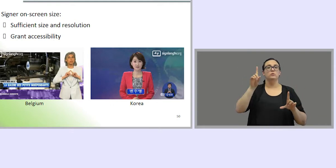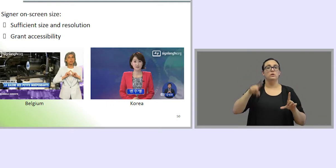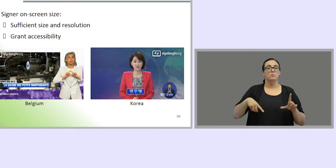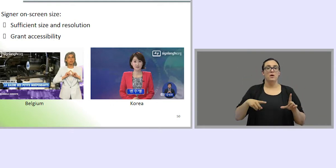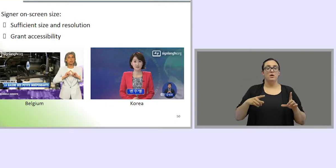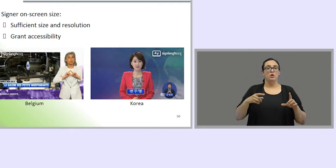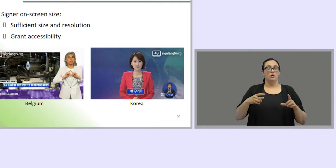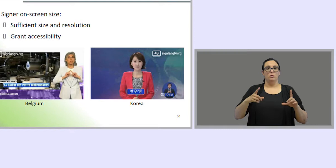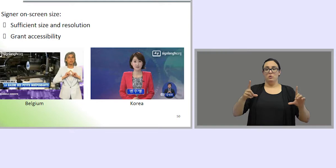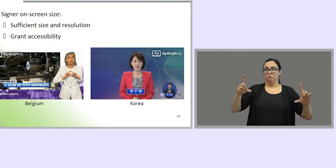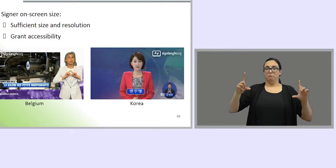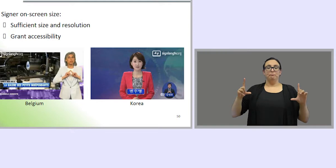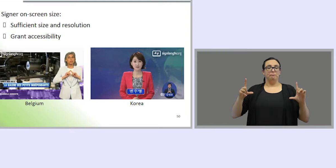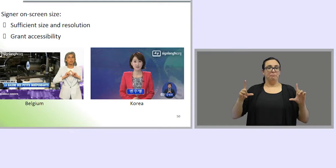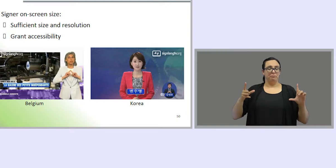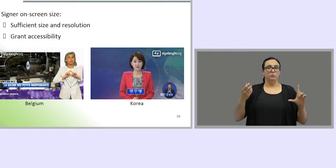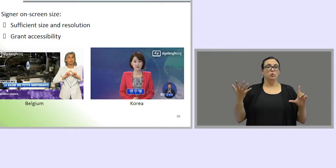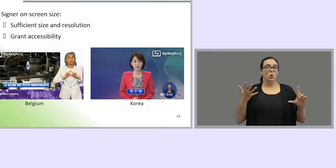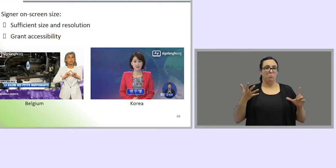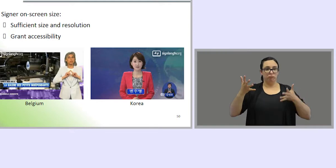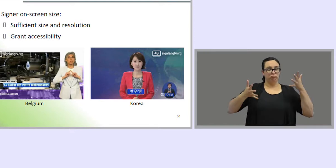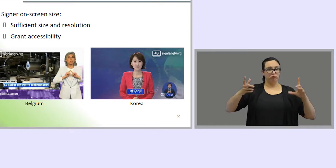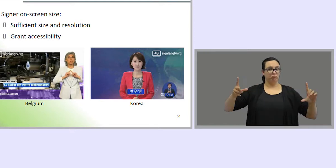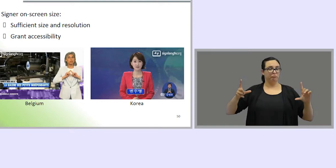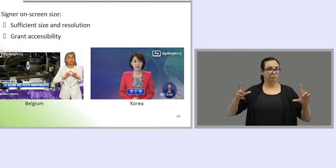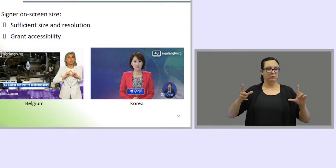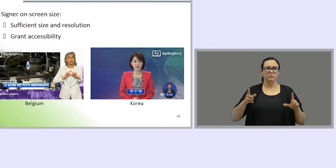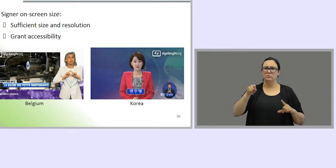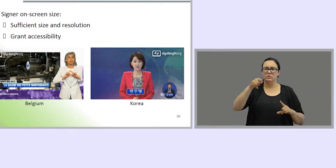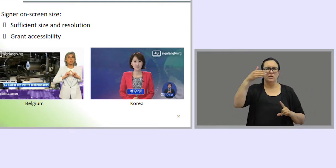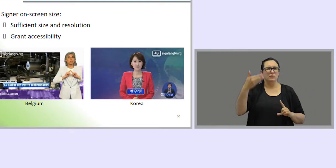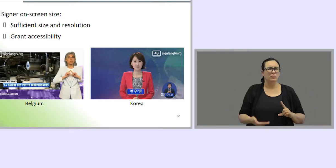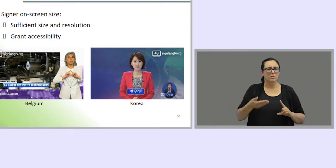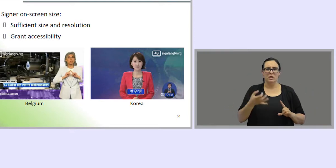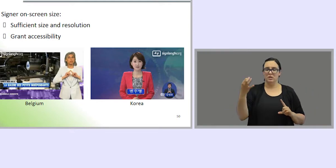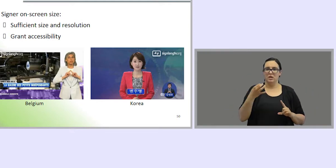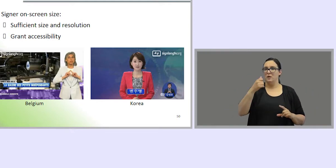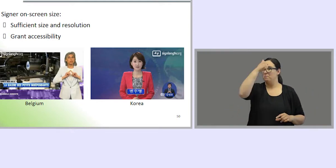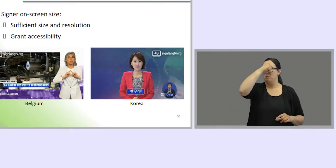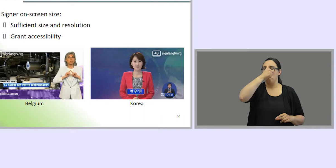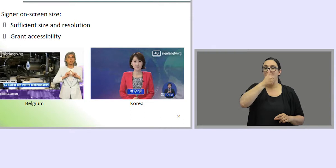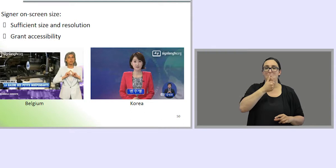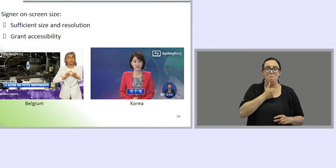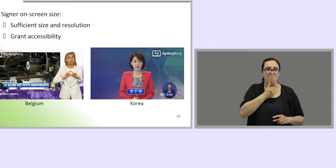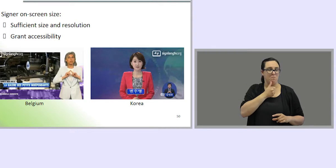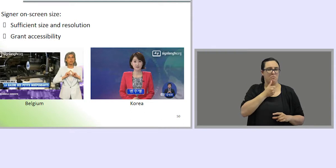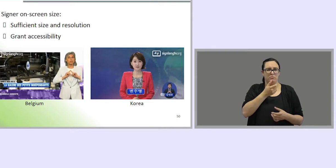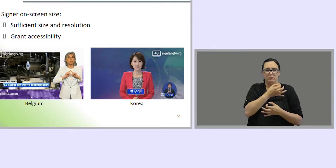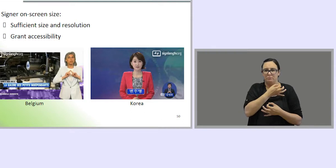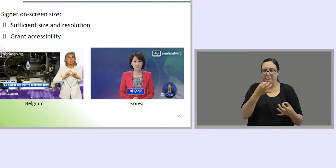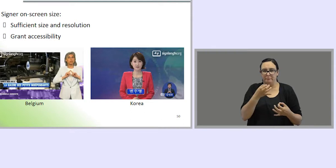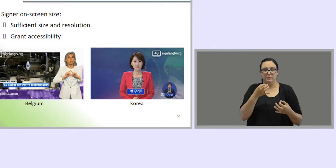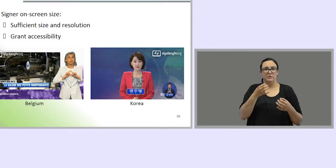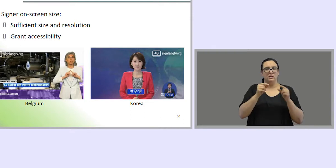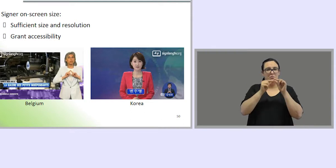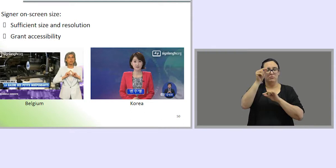the designer's presentation. So what is of utmost importance is that the resolution and the size